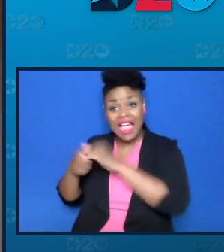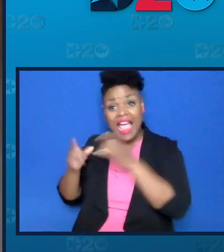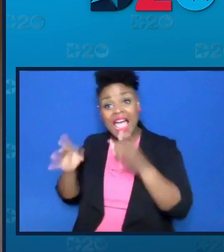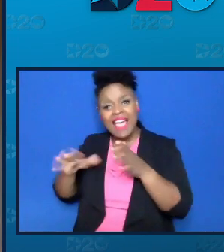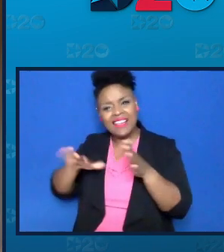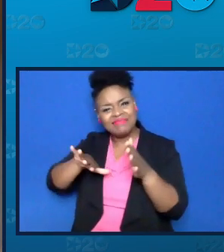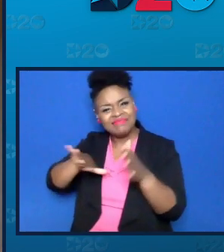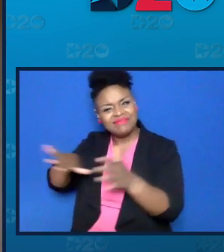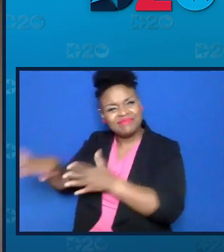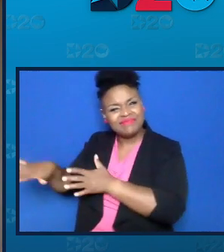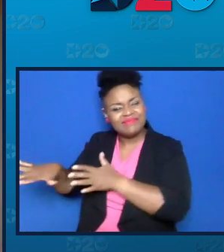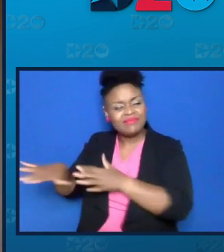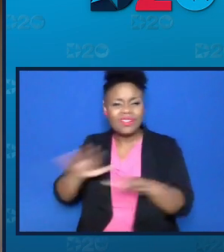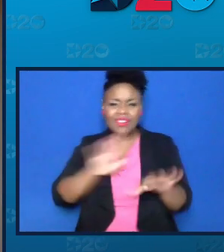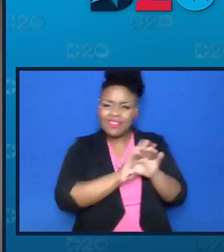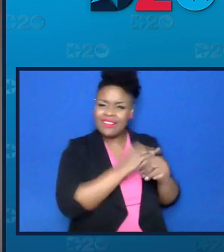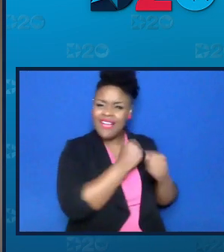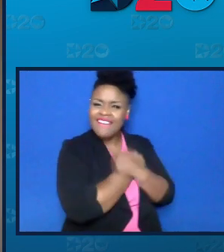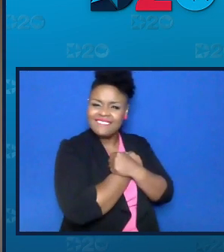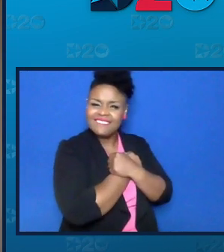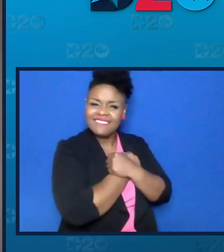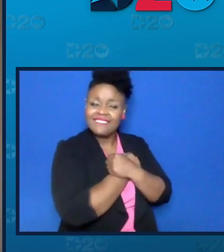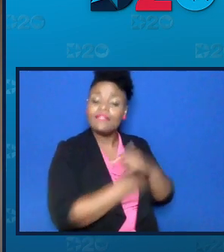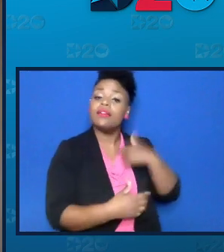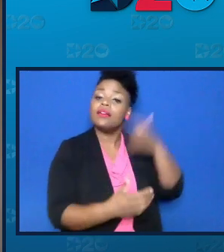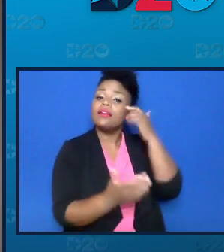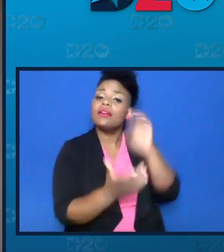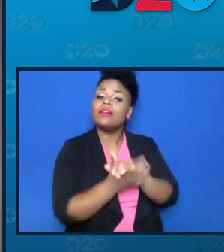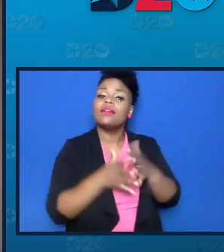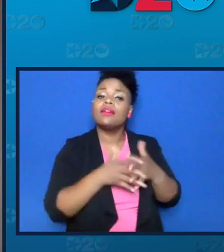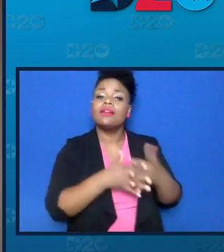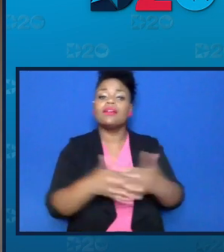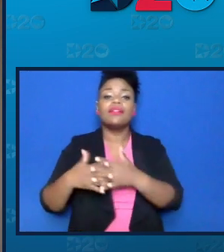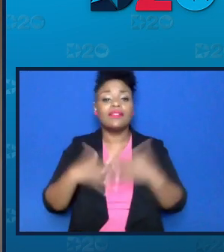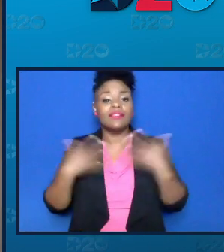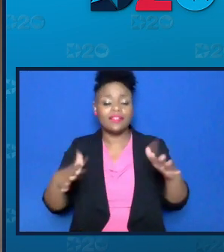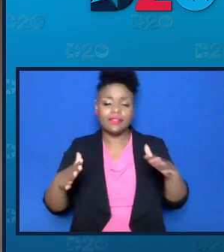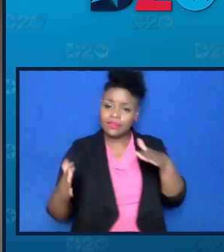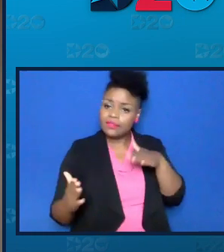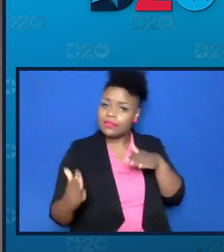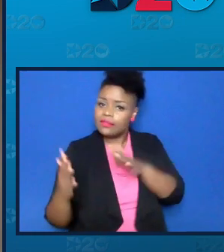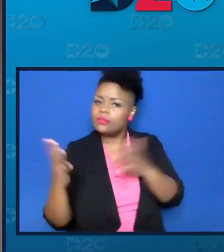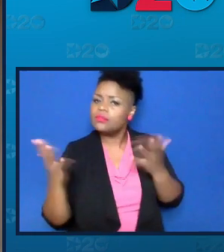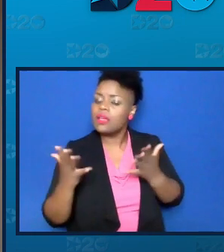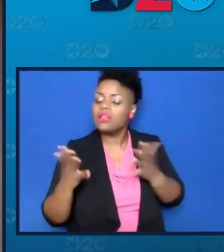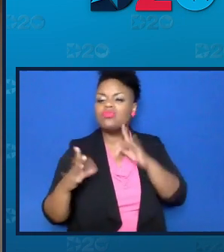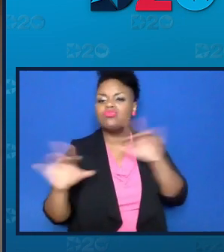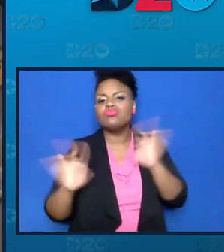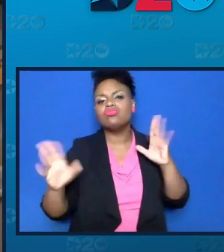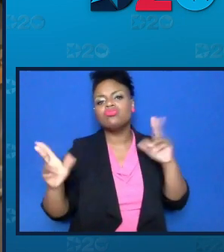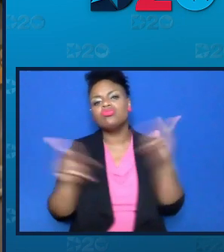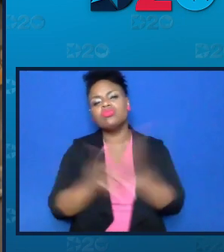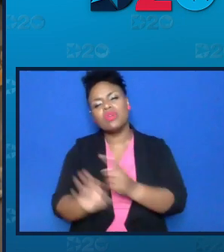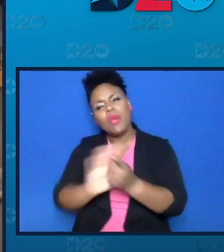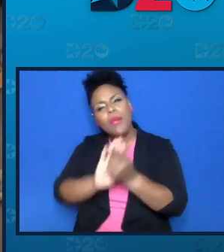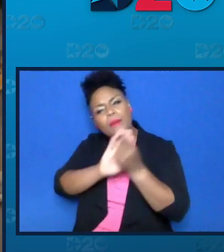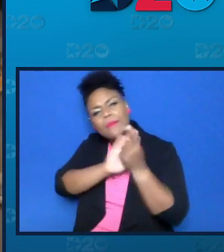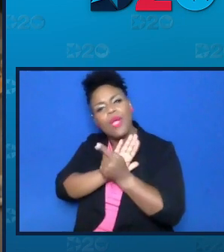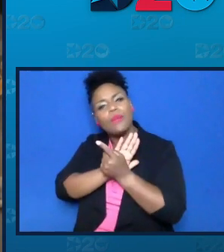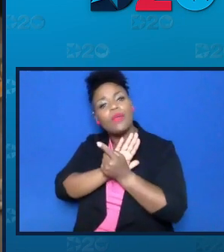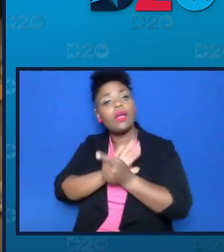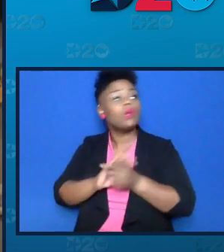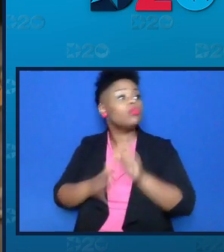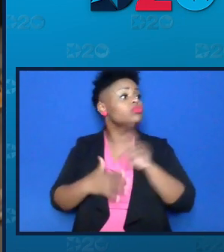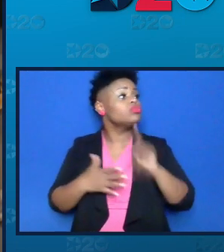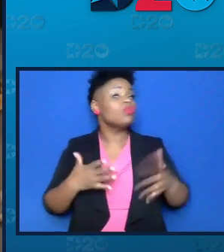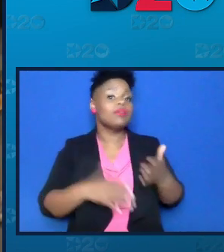that America will have faced its darkest moment and will have come out better. America will be